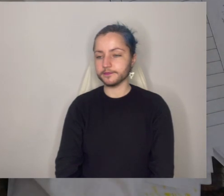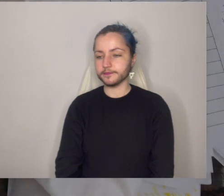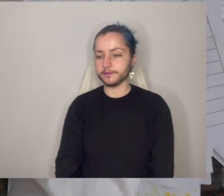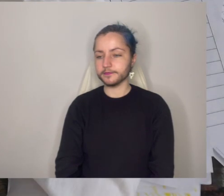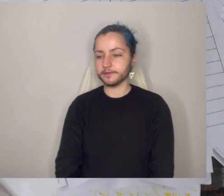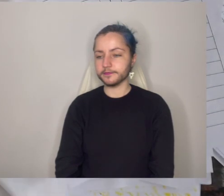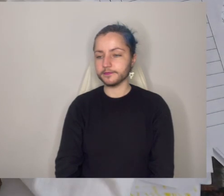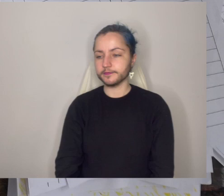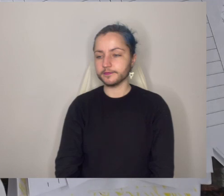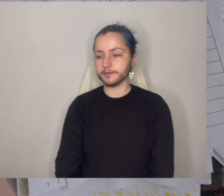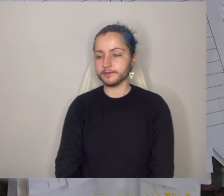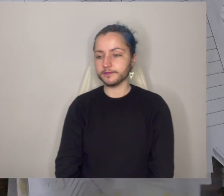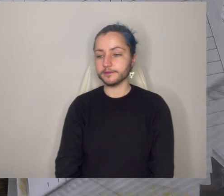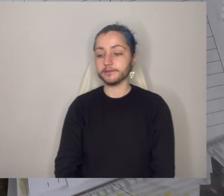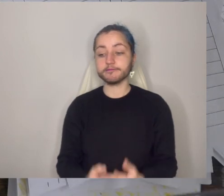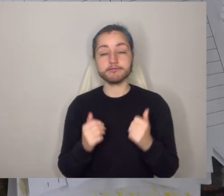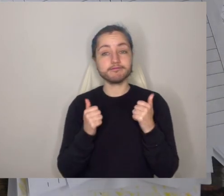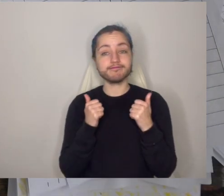draw across.